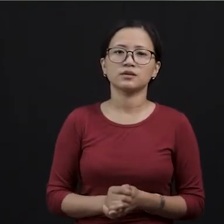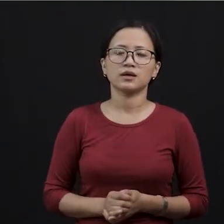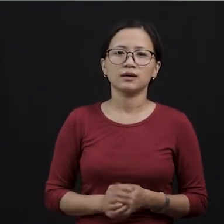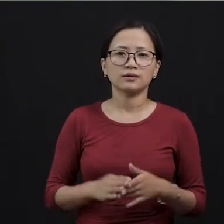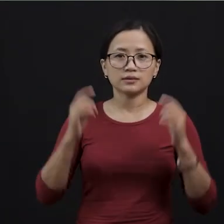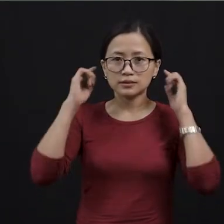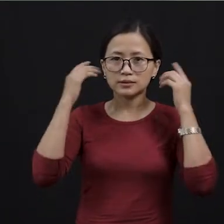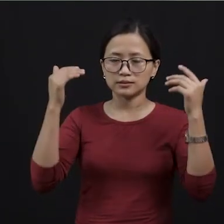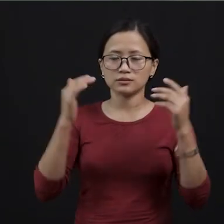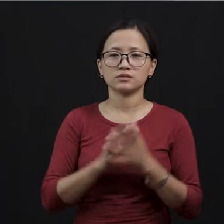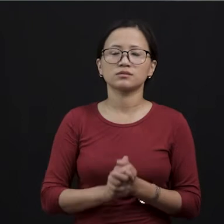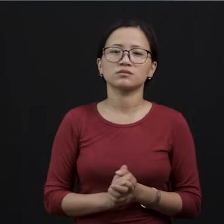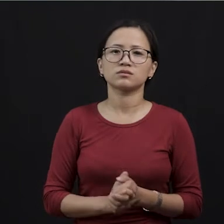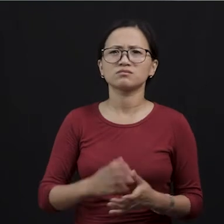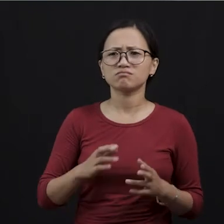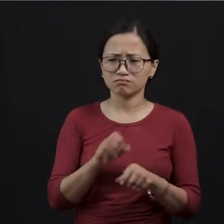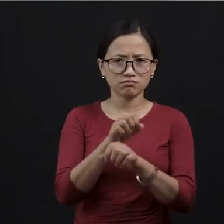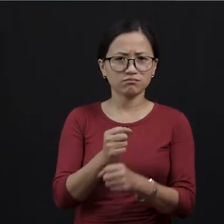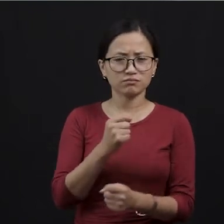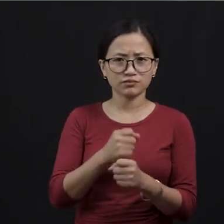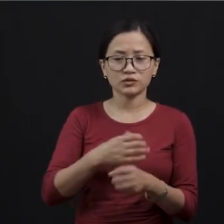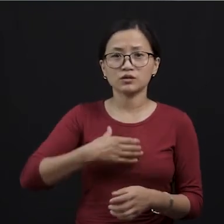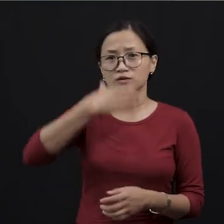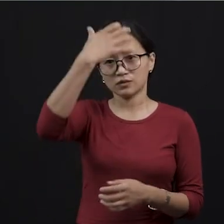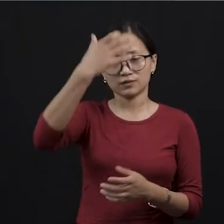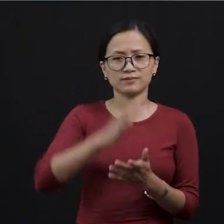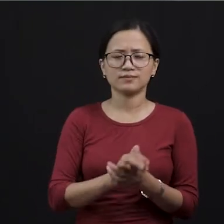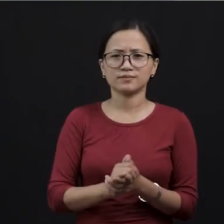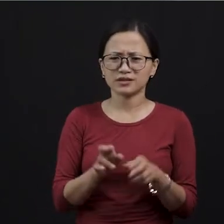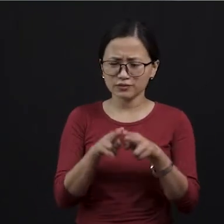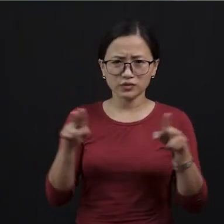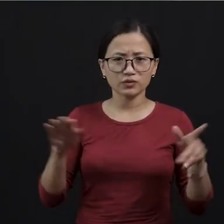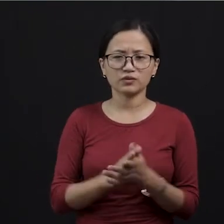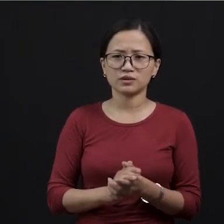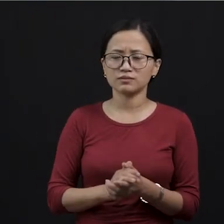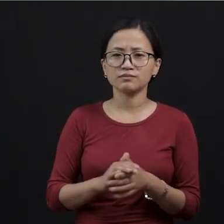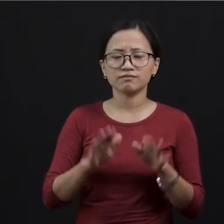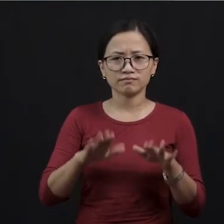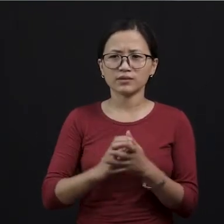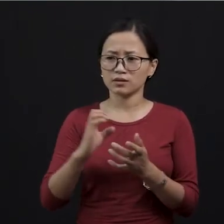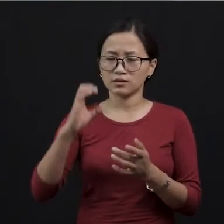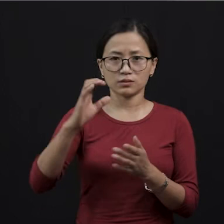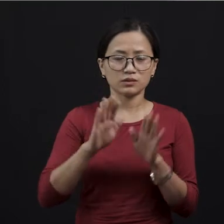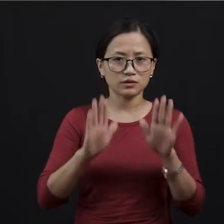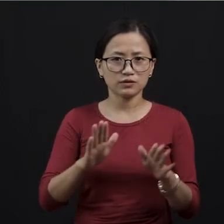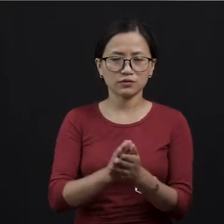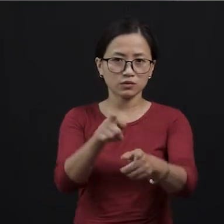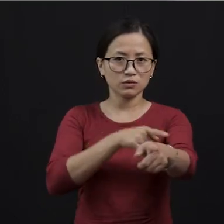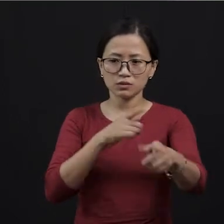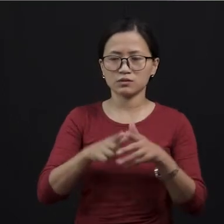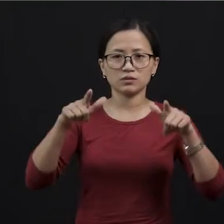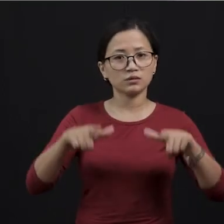like that, giraffe, long necks. Special features, yes or no? So the presence of